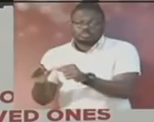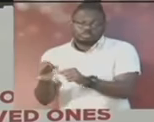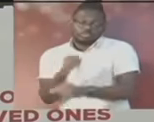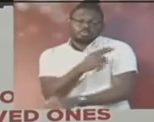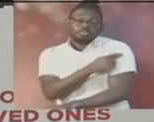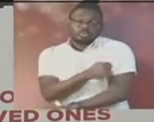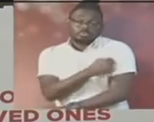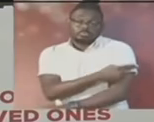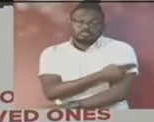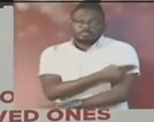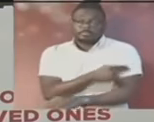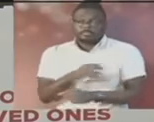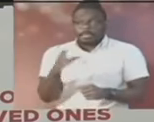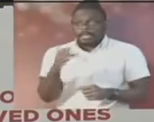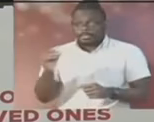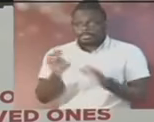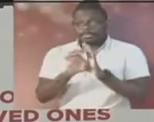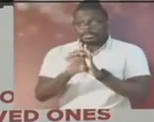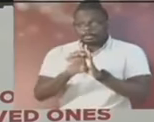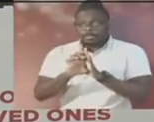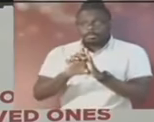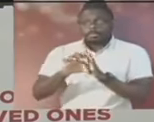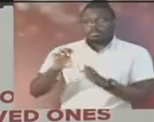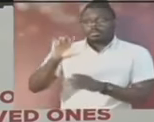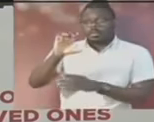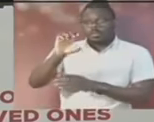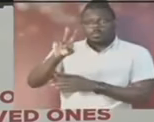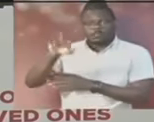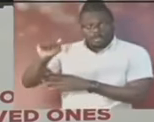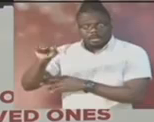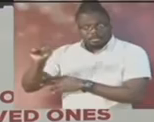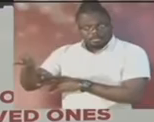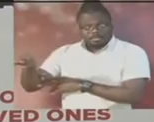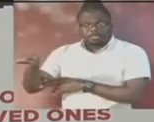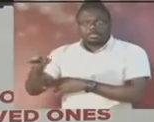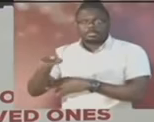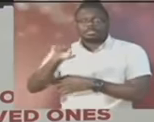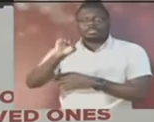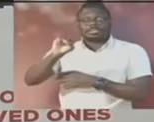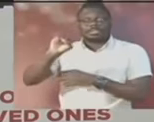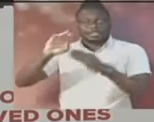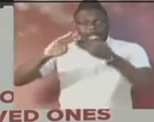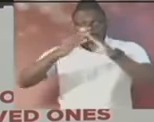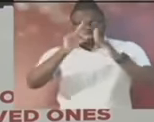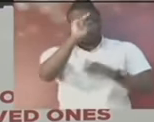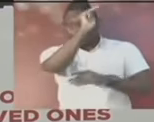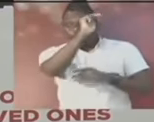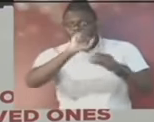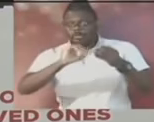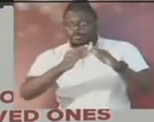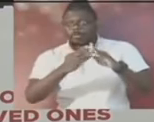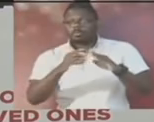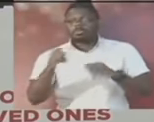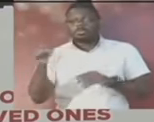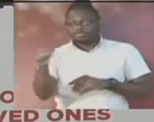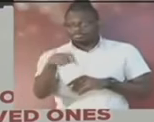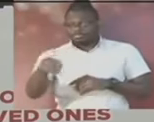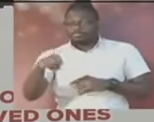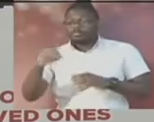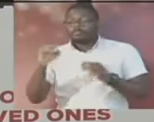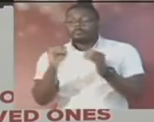example, to the Couva Medical and Multi-Training Facility and to the Scarborough General Hospital are even more ill and are